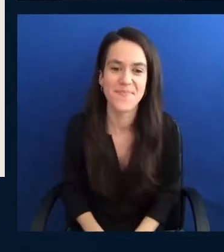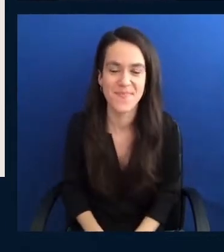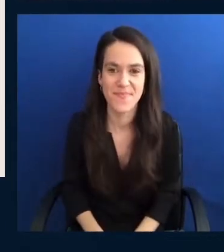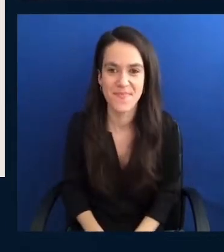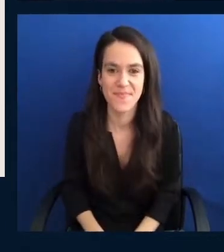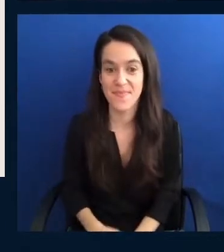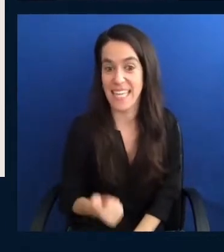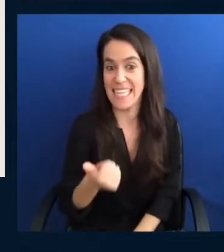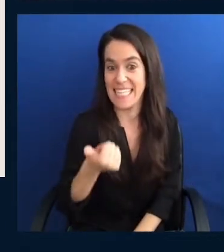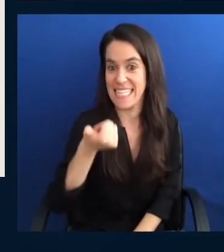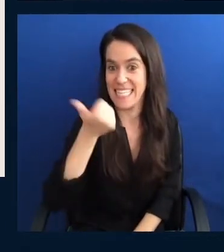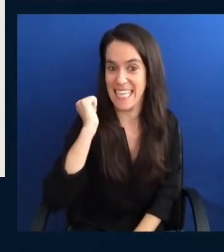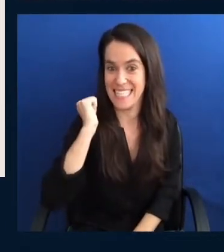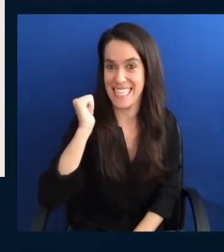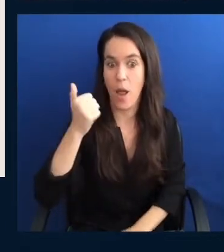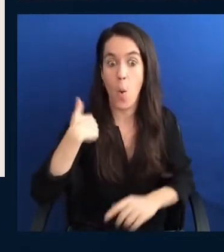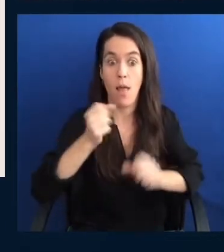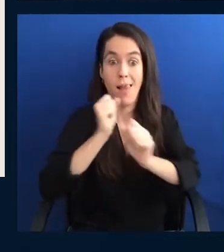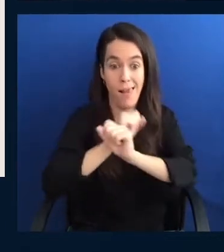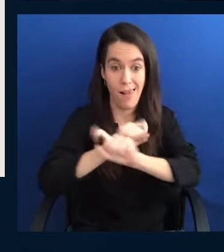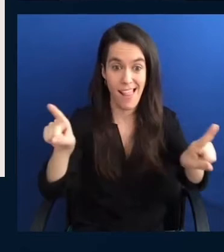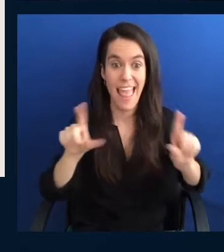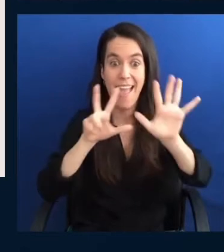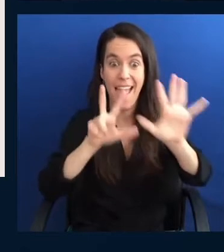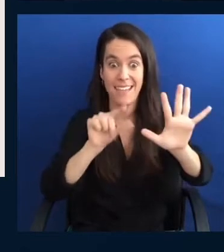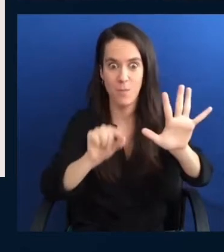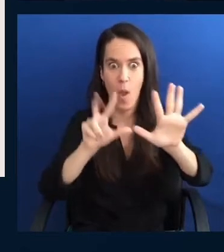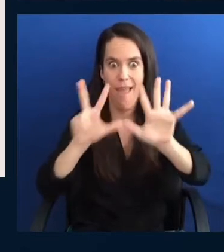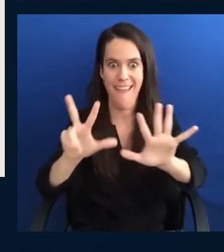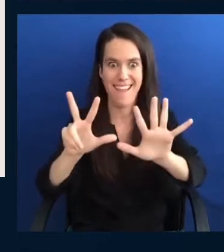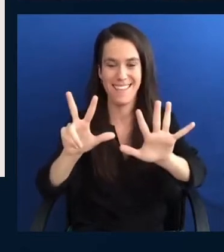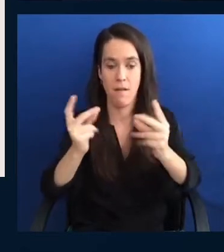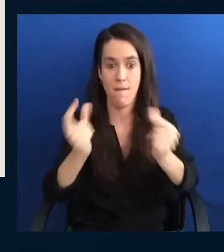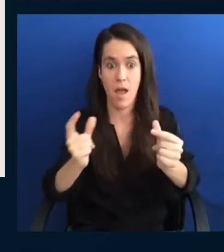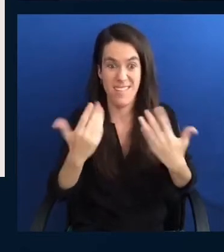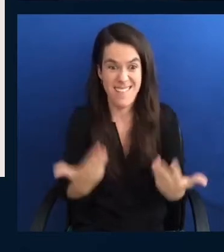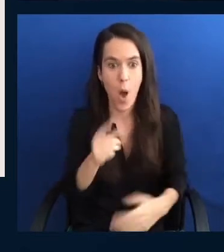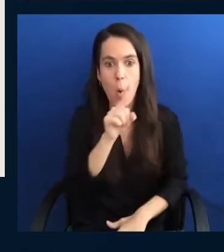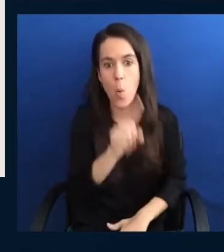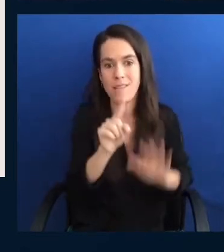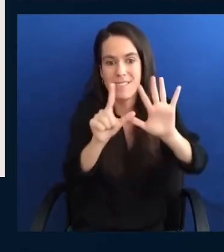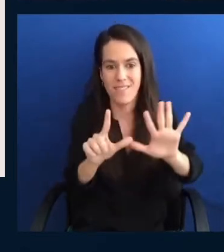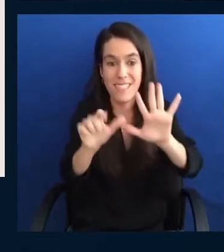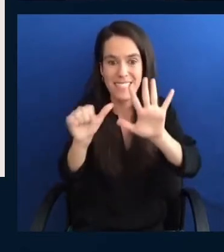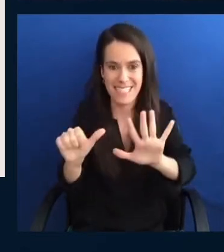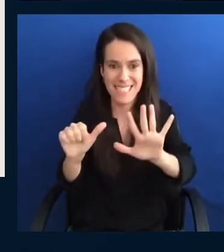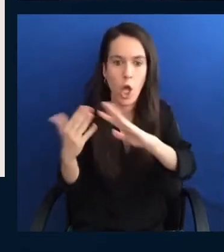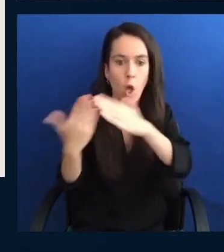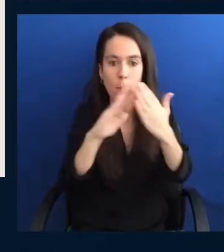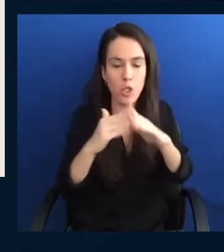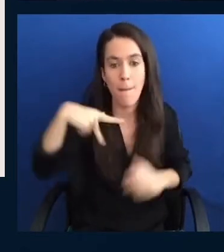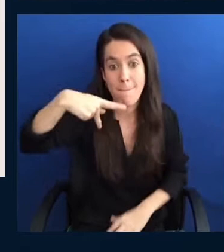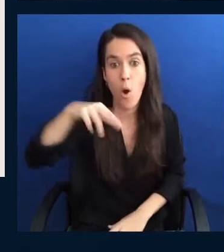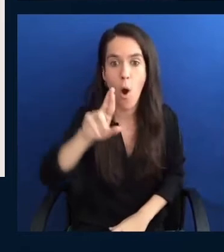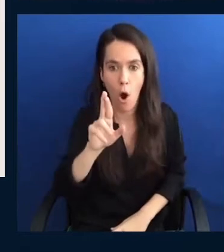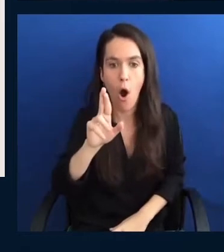Yesterday we released 8.8. So it's been a quick release. We have more than 170 community PRs in there, a couple of HQ